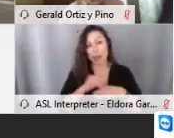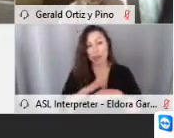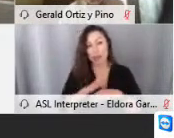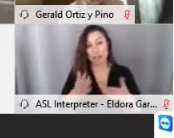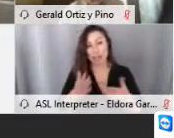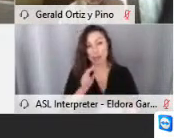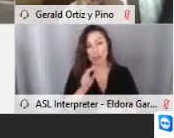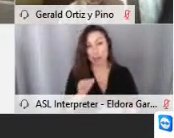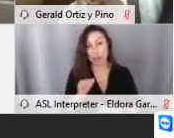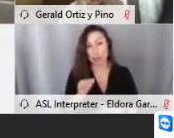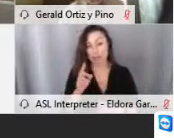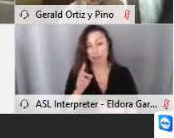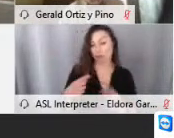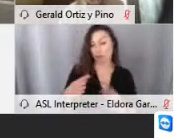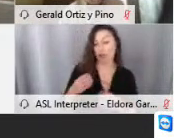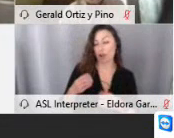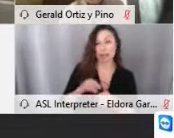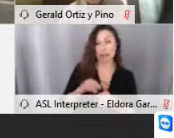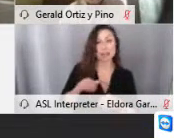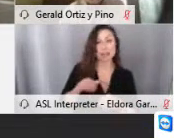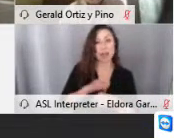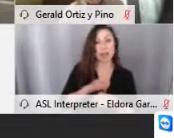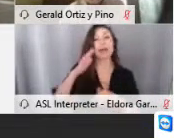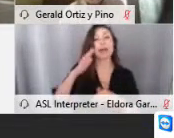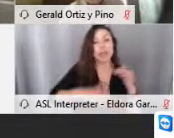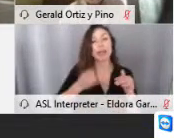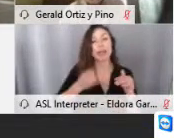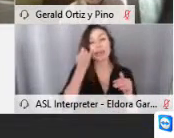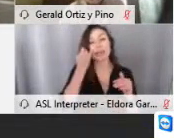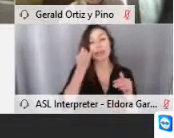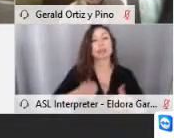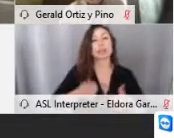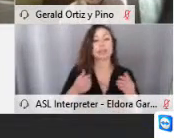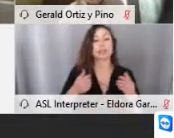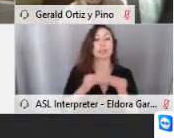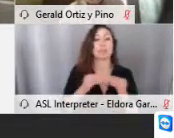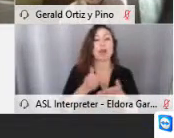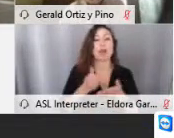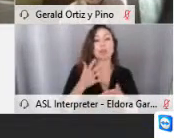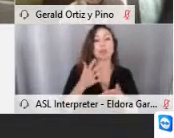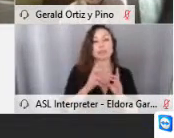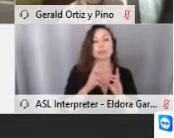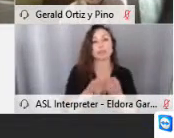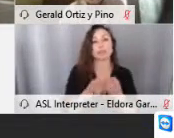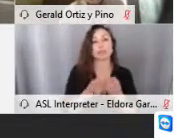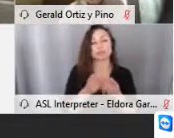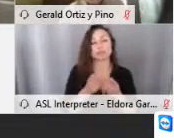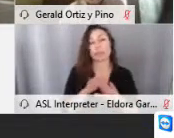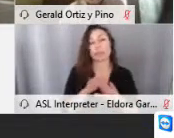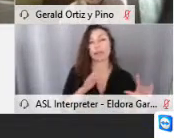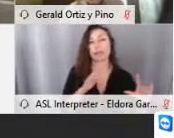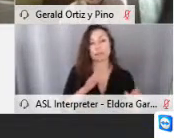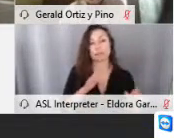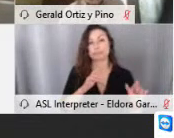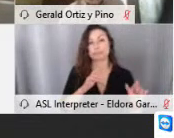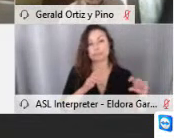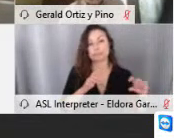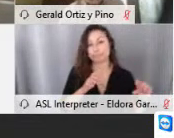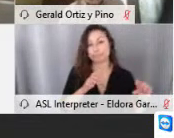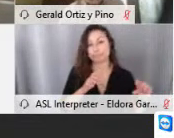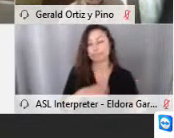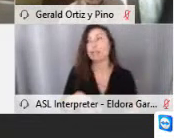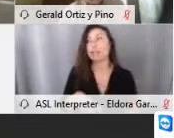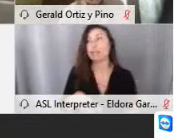far during this pandemic than if you live in a more affluent district way over to the left. And what that